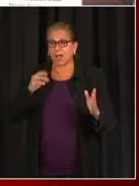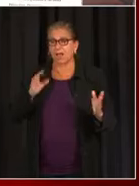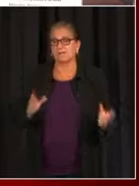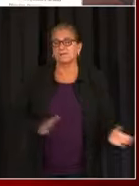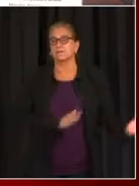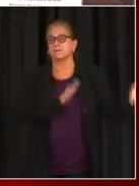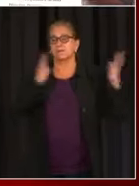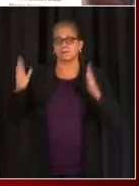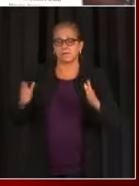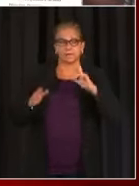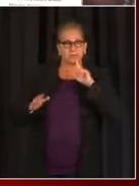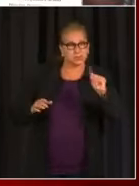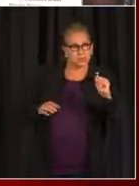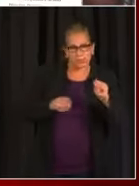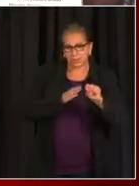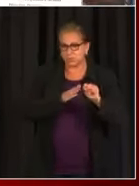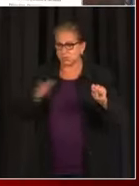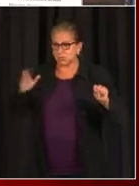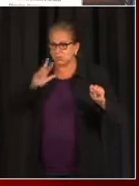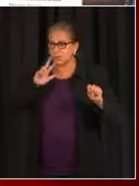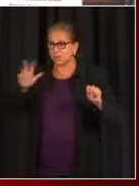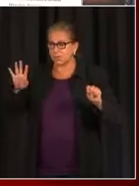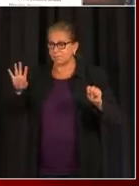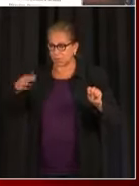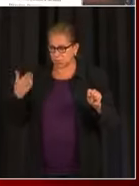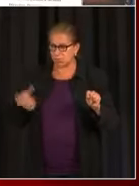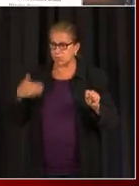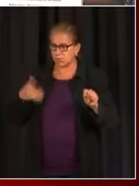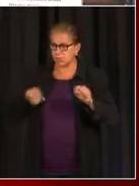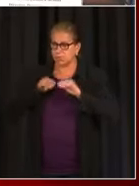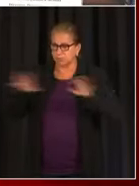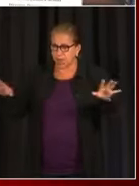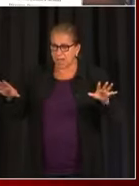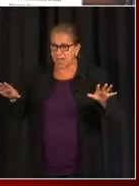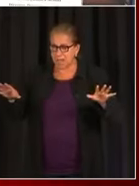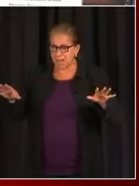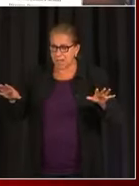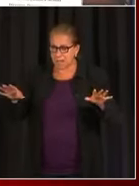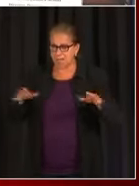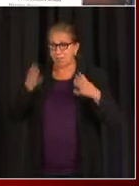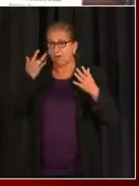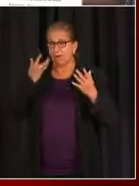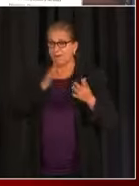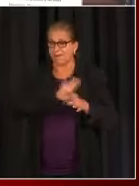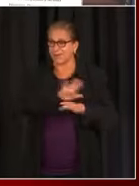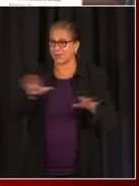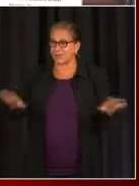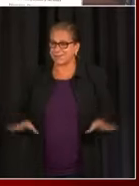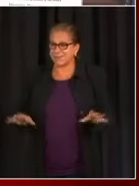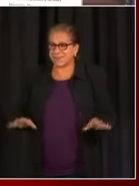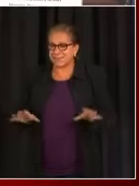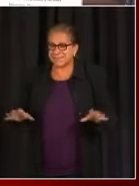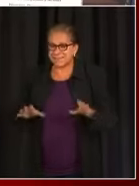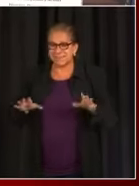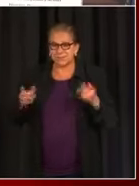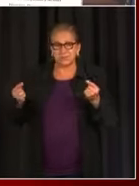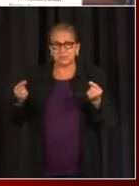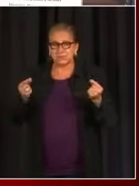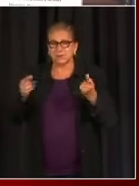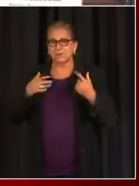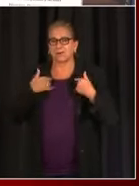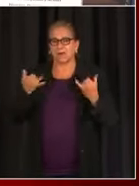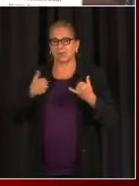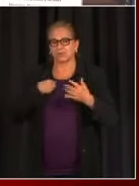34-year-old populations here in the District of Columbia. Some of the activities, as we have now again begun to see